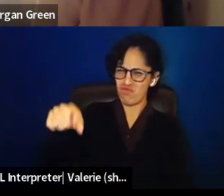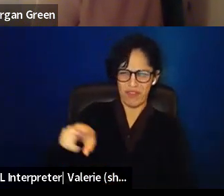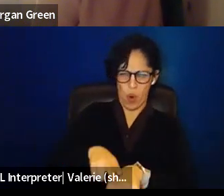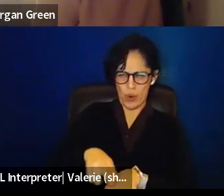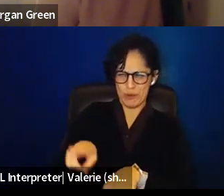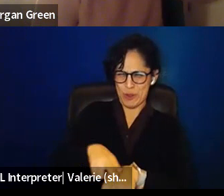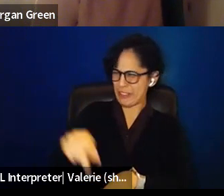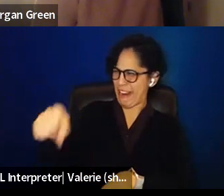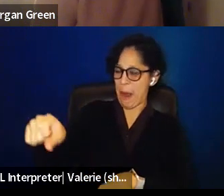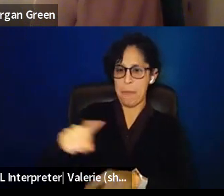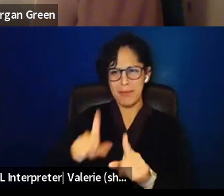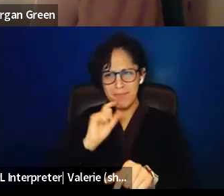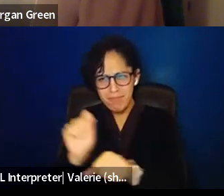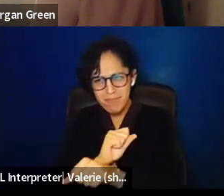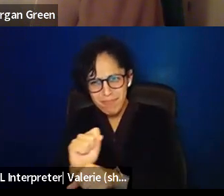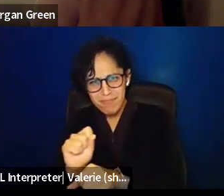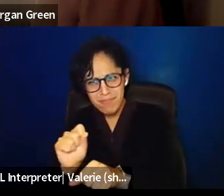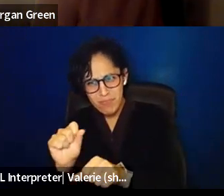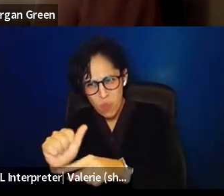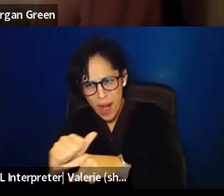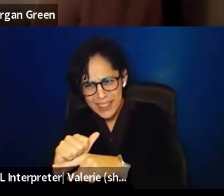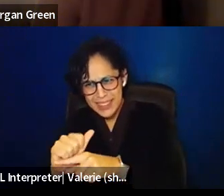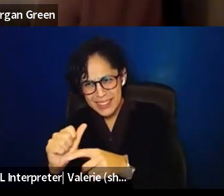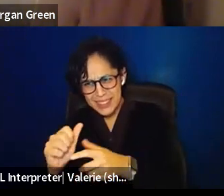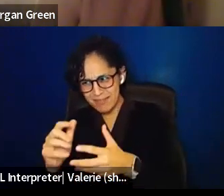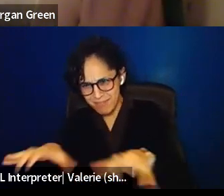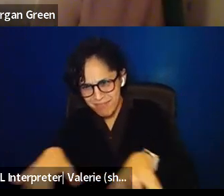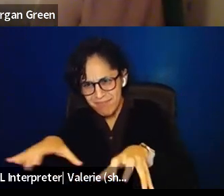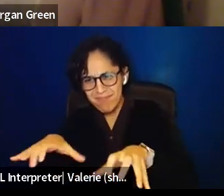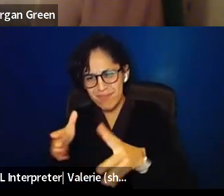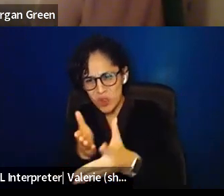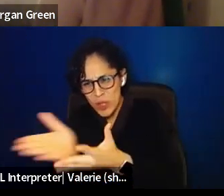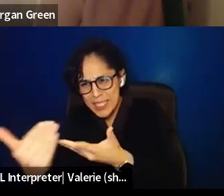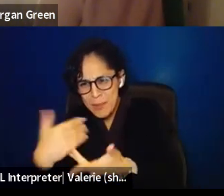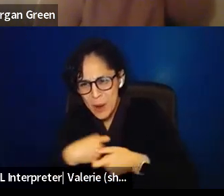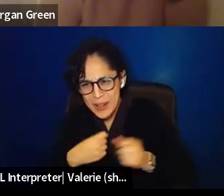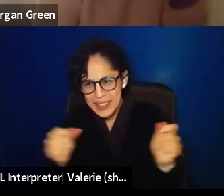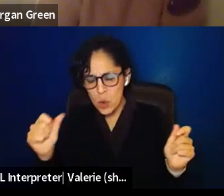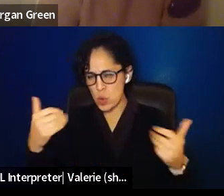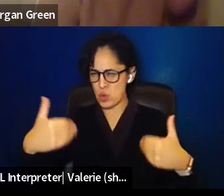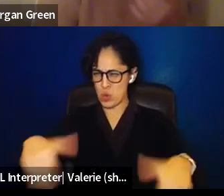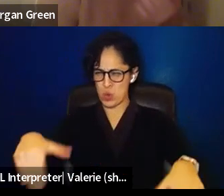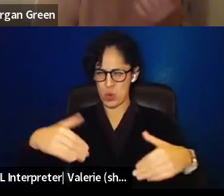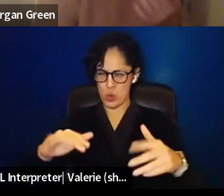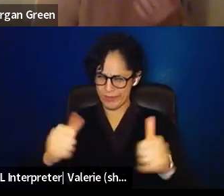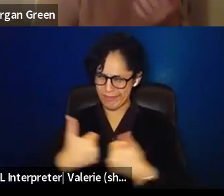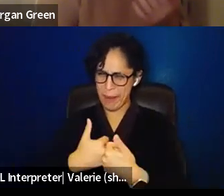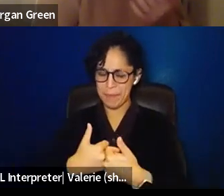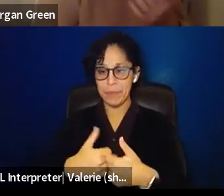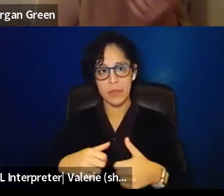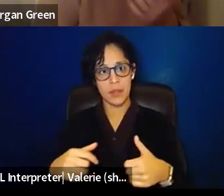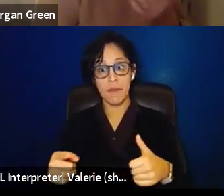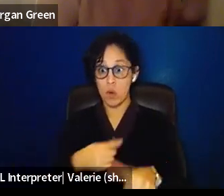actually be transparent. And I think the first time I learned it was directing a play